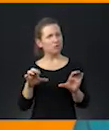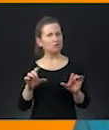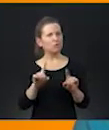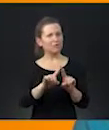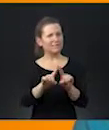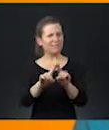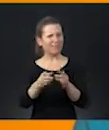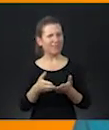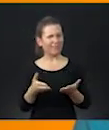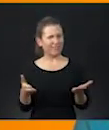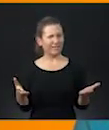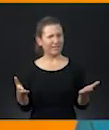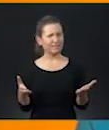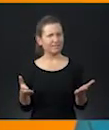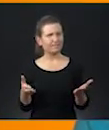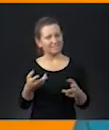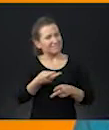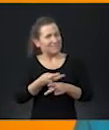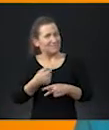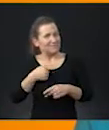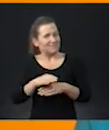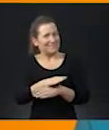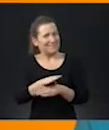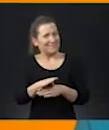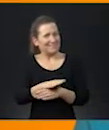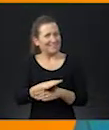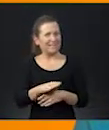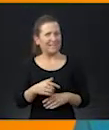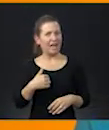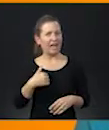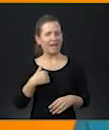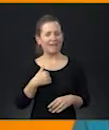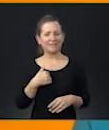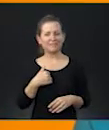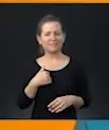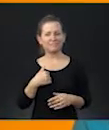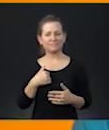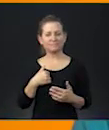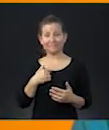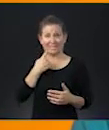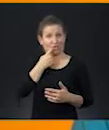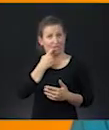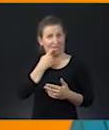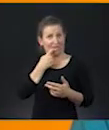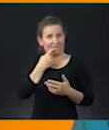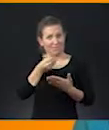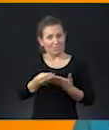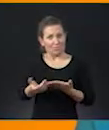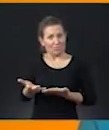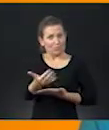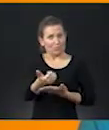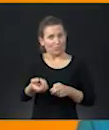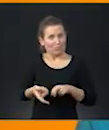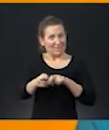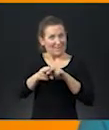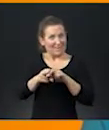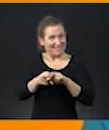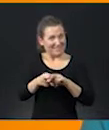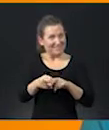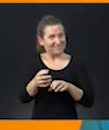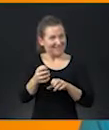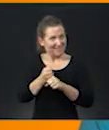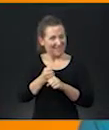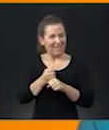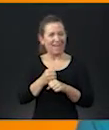but doing different tasks, and that kept me busy. And I just got a raise, and I